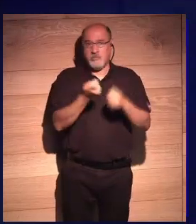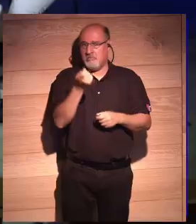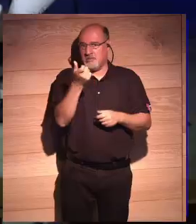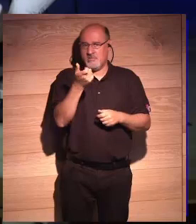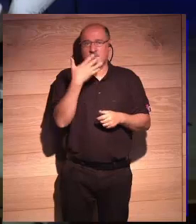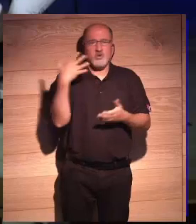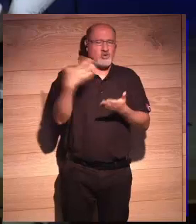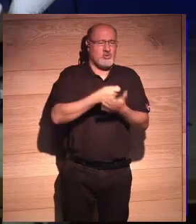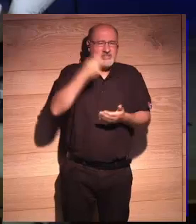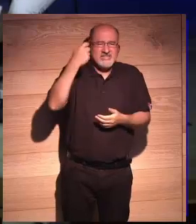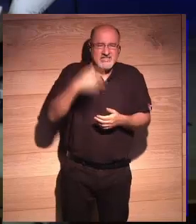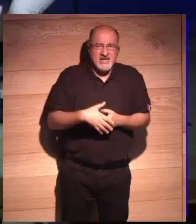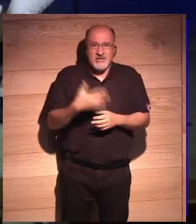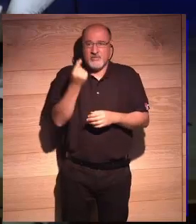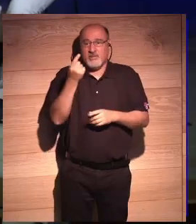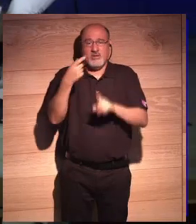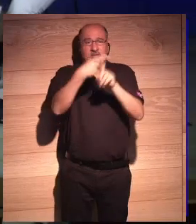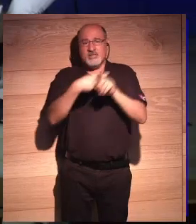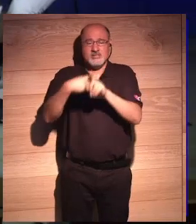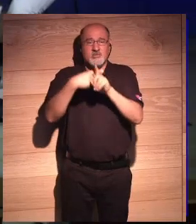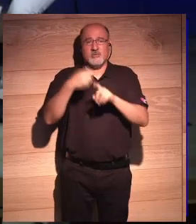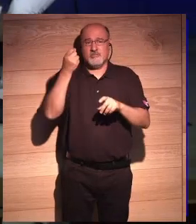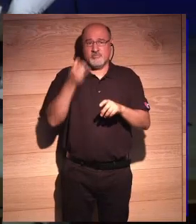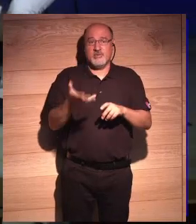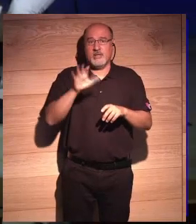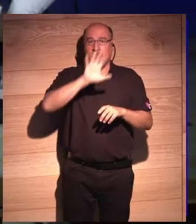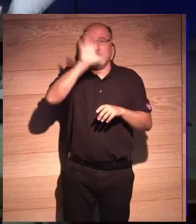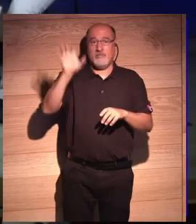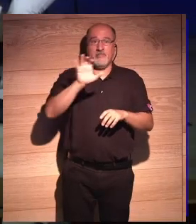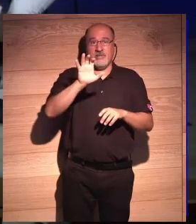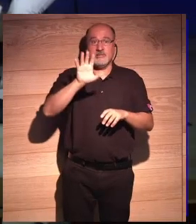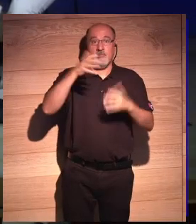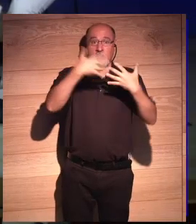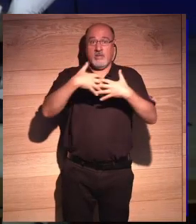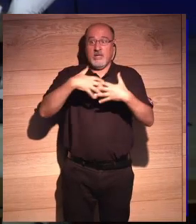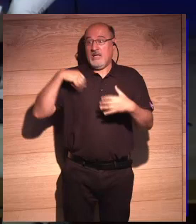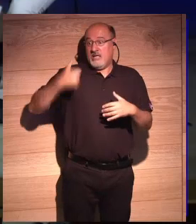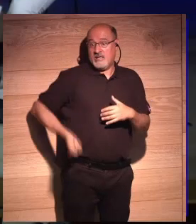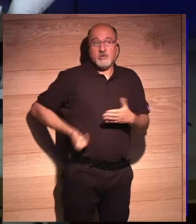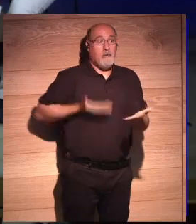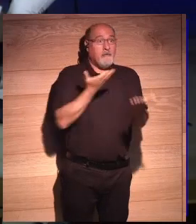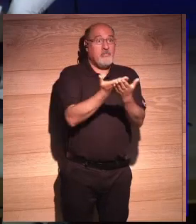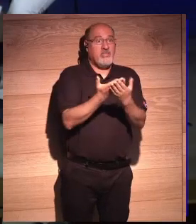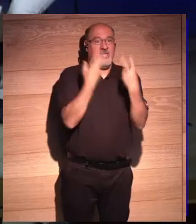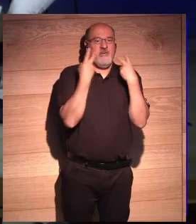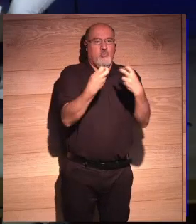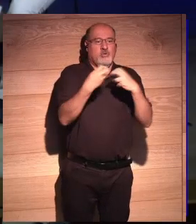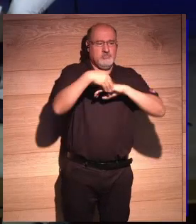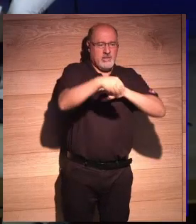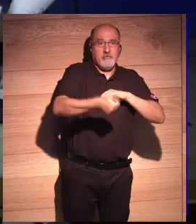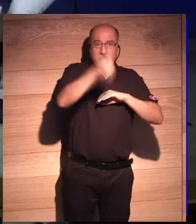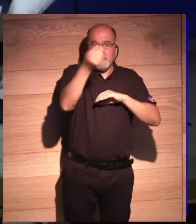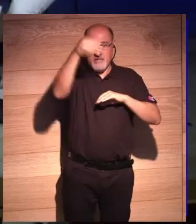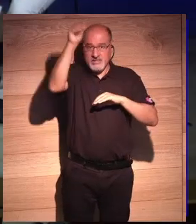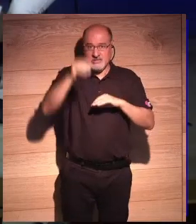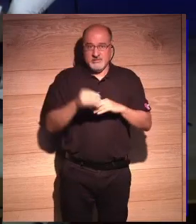tiny percentage because we don't have the tools. Everything's very expensive because money is not well distributed. The wealthy people in the U.S. are asking to be